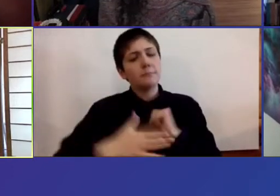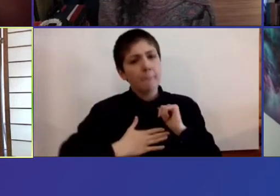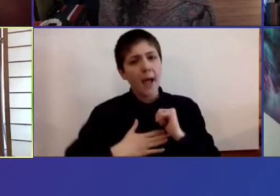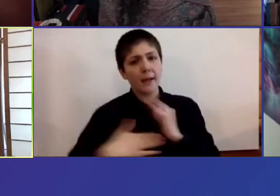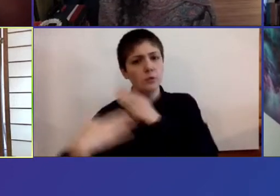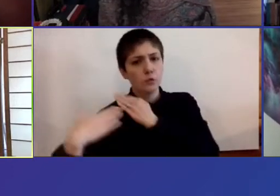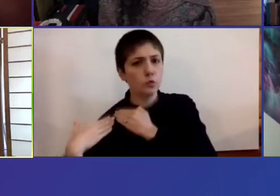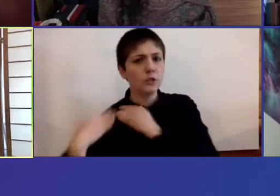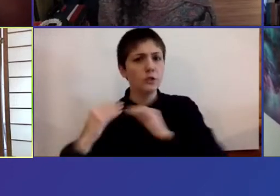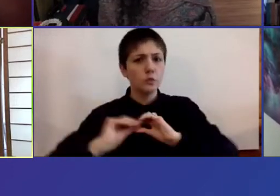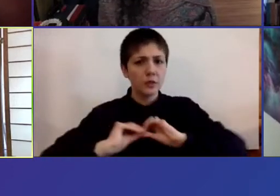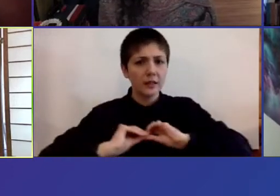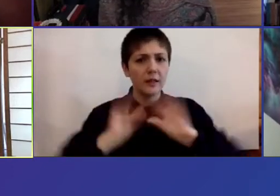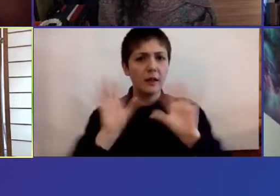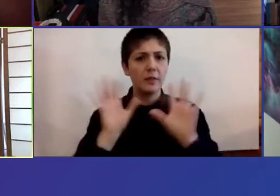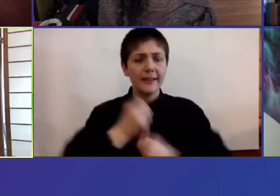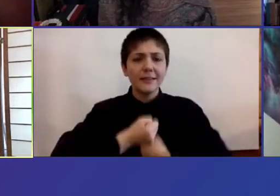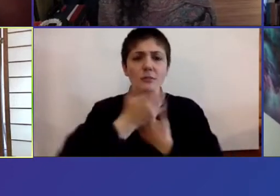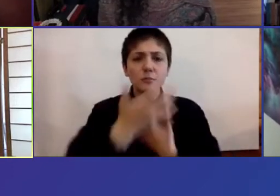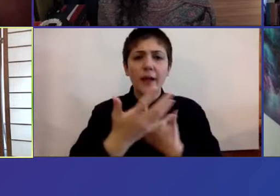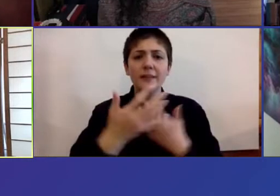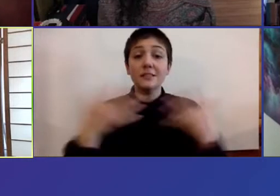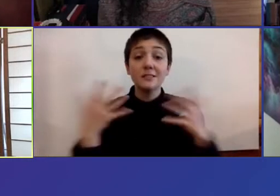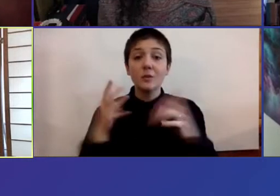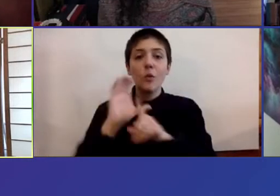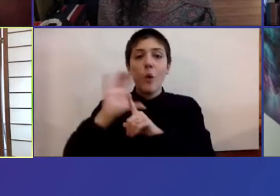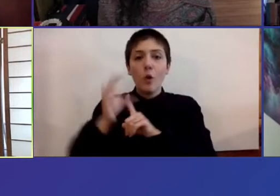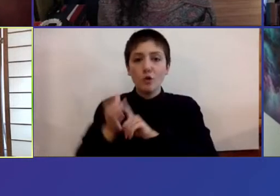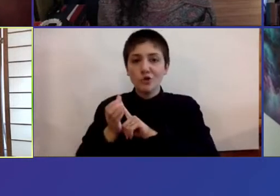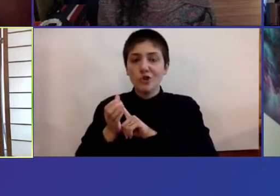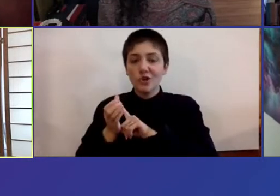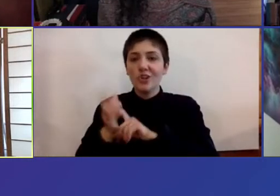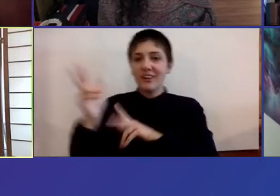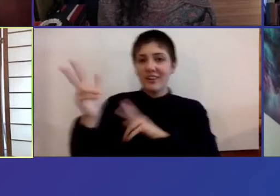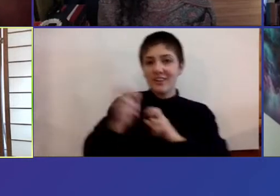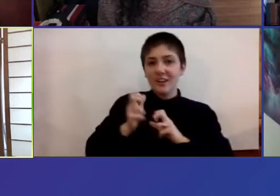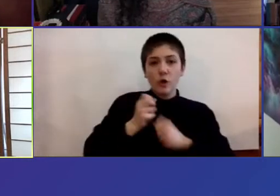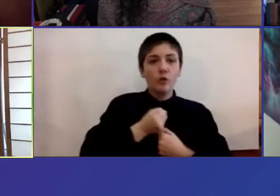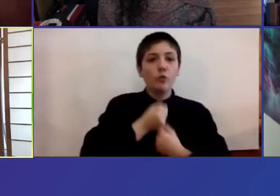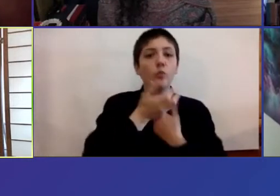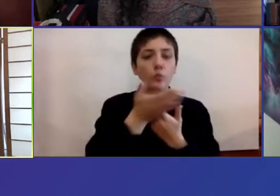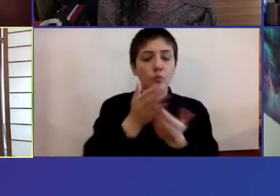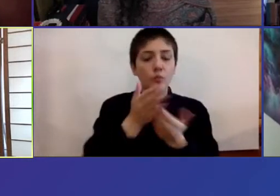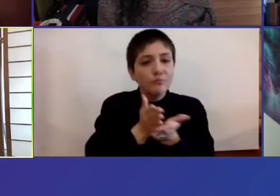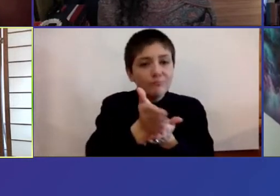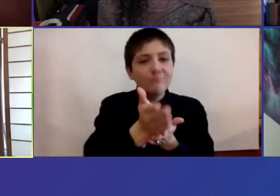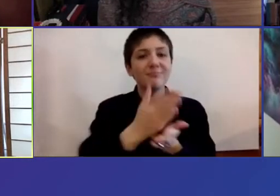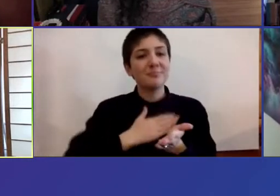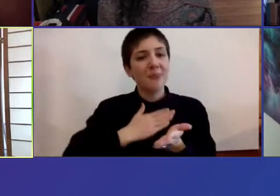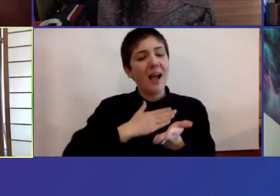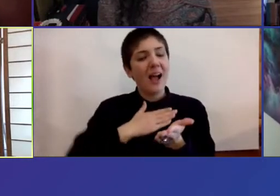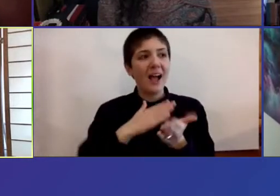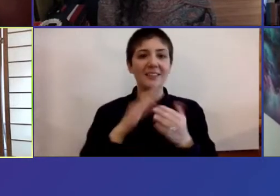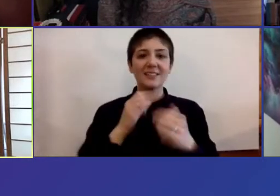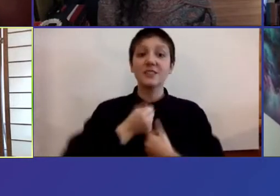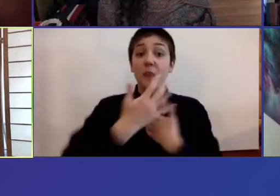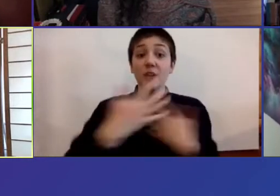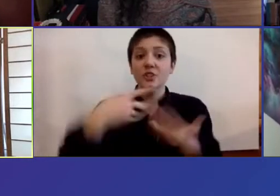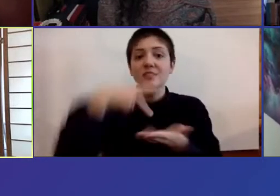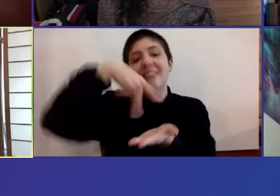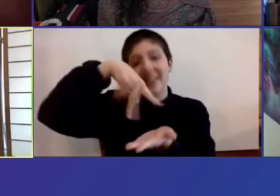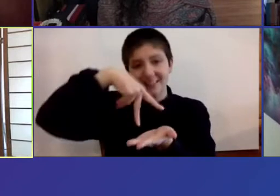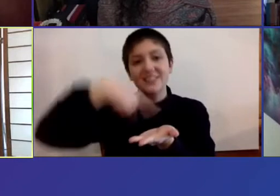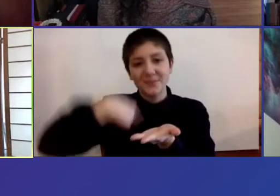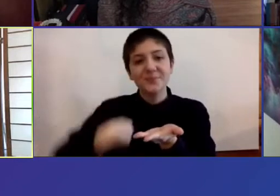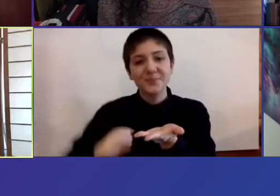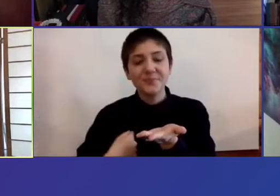convey the tenet of the culture through my medium of dance. So I often say, actually,